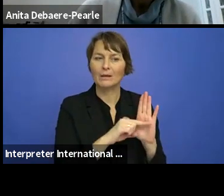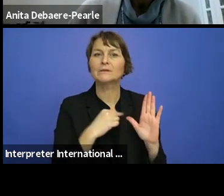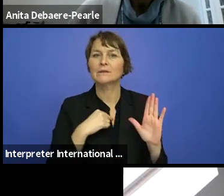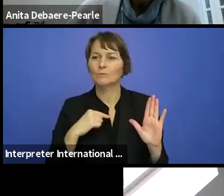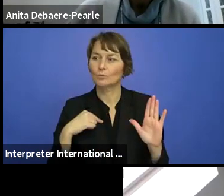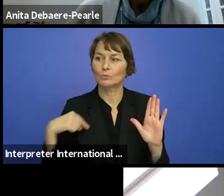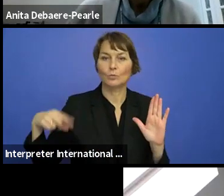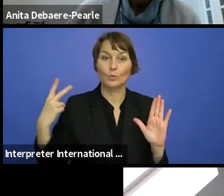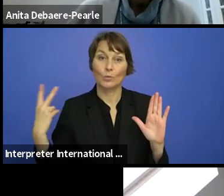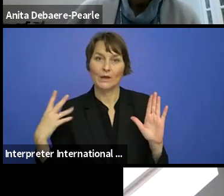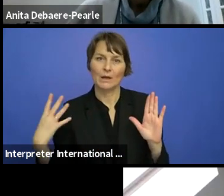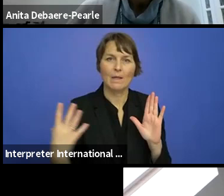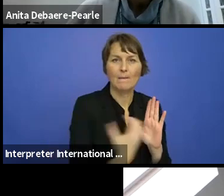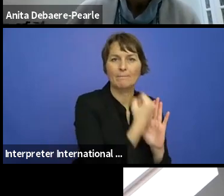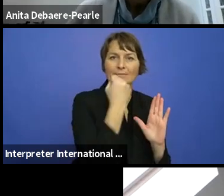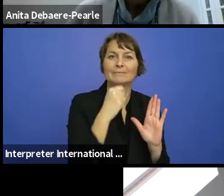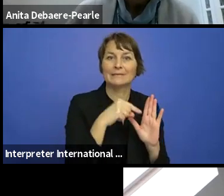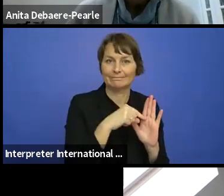As you say,